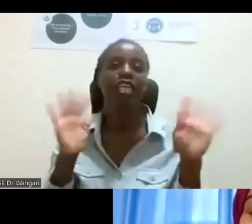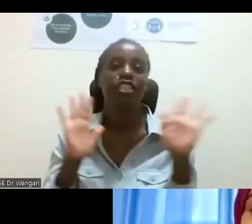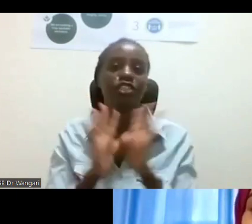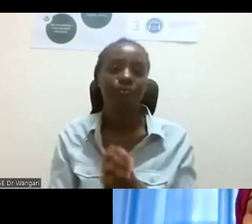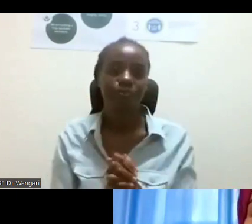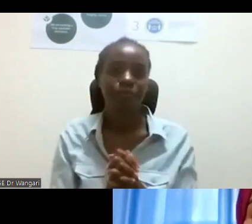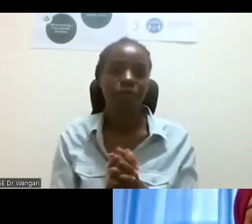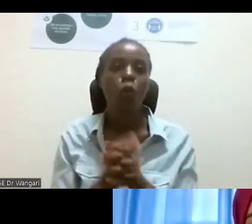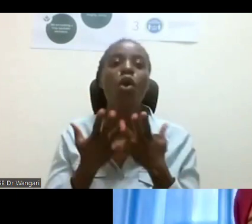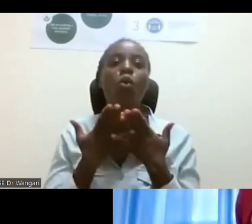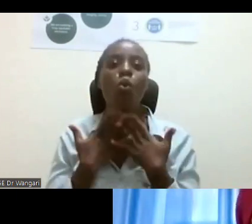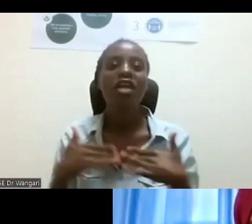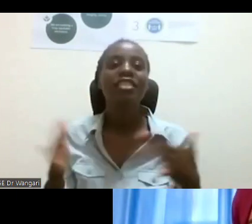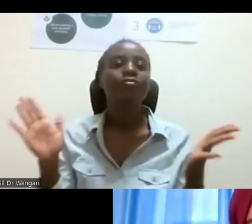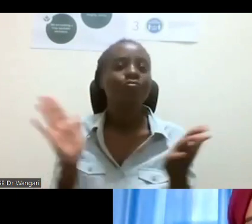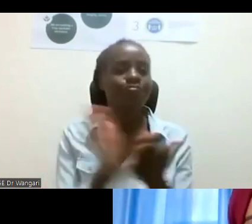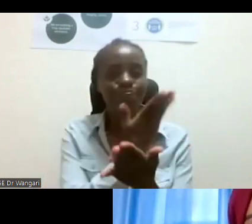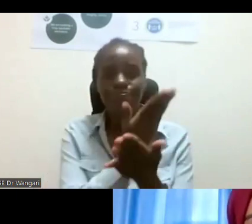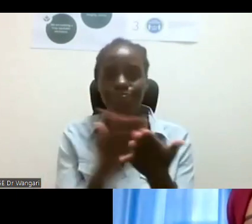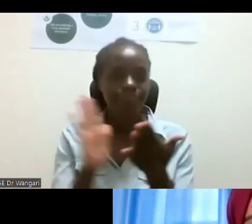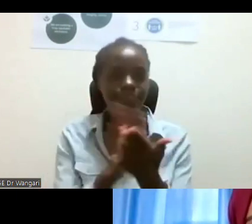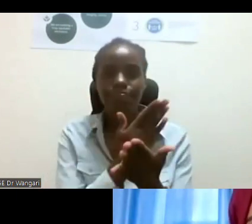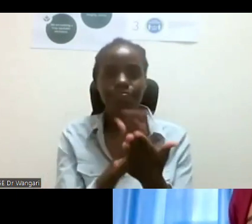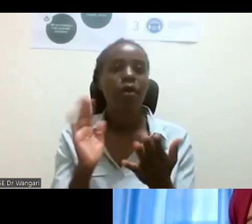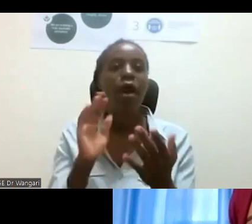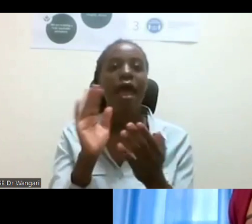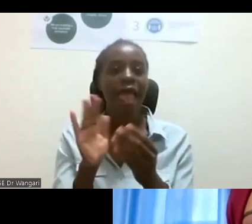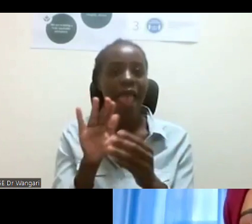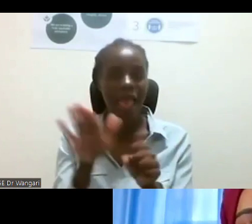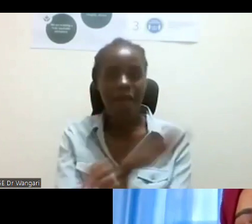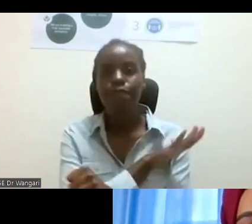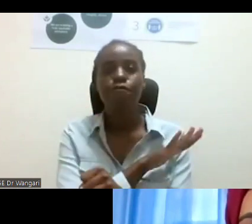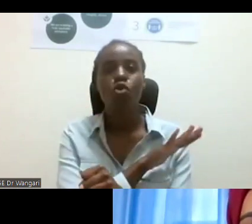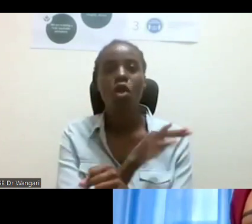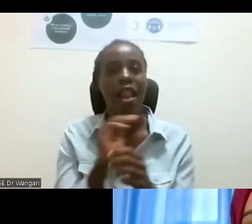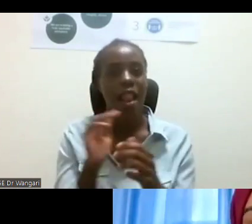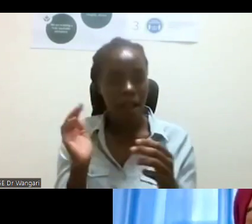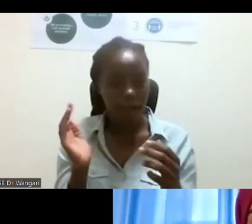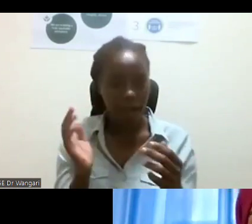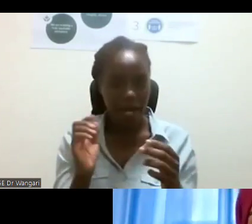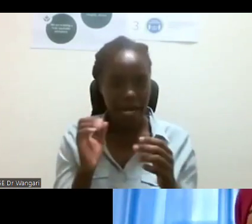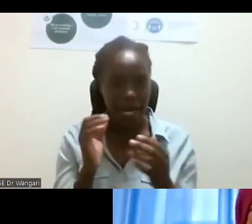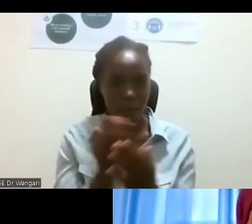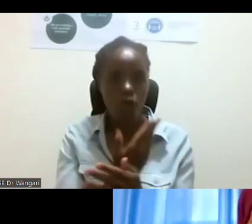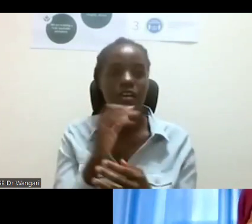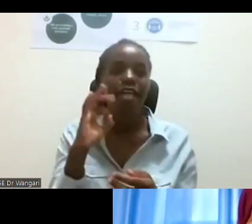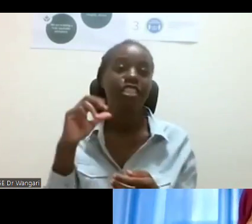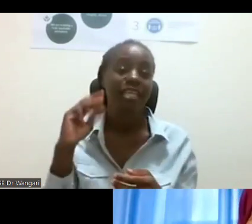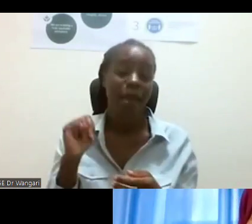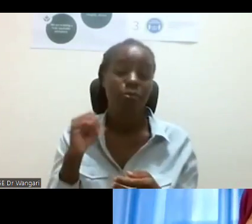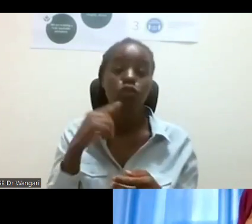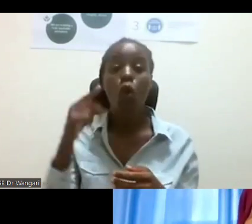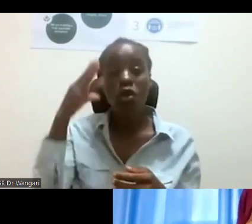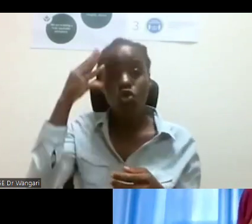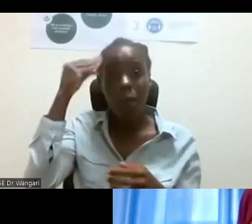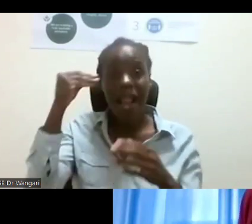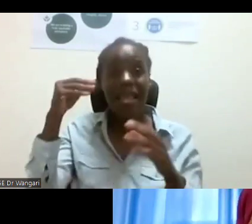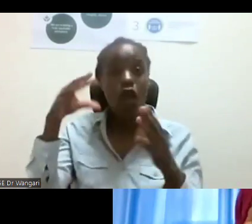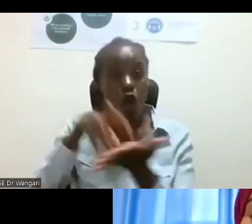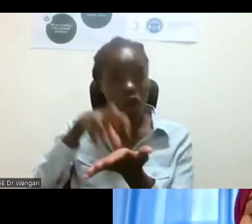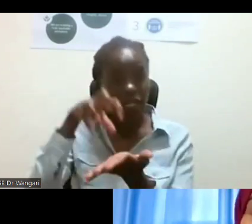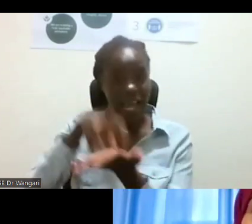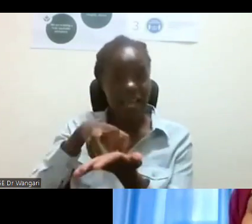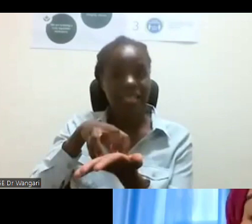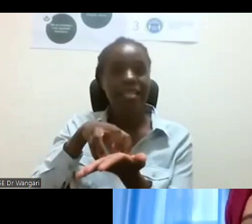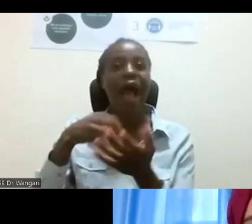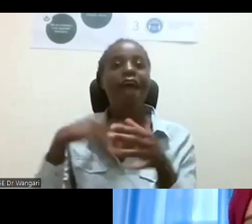ending it completely. So when it comes to Somaliland context, there's